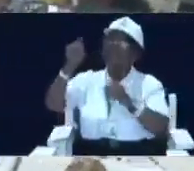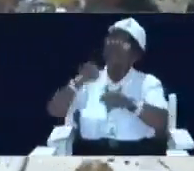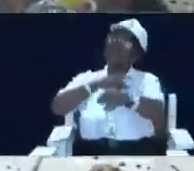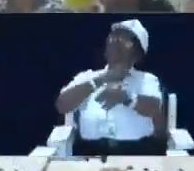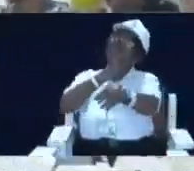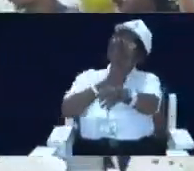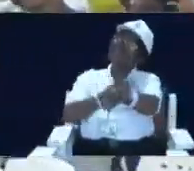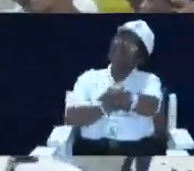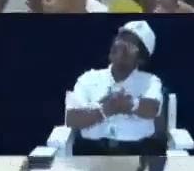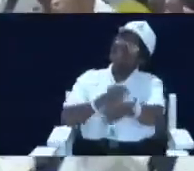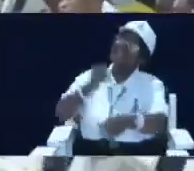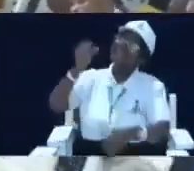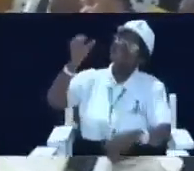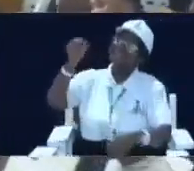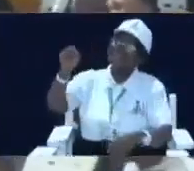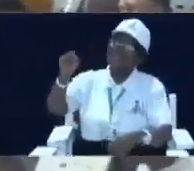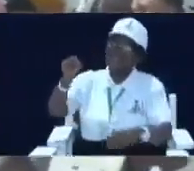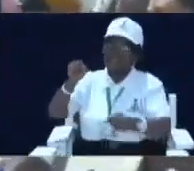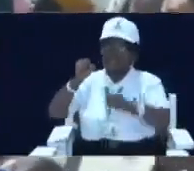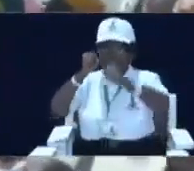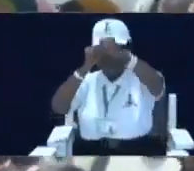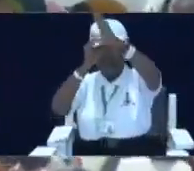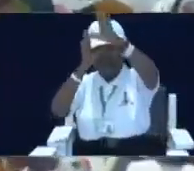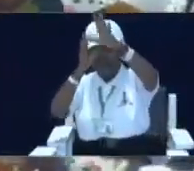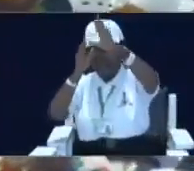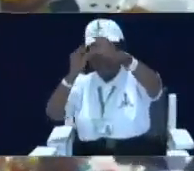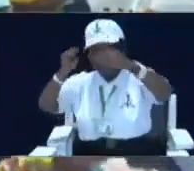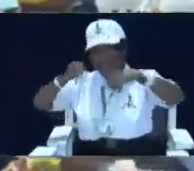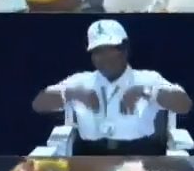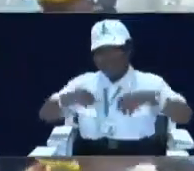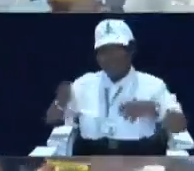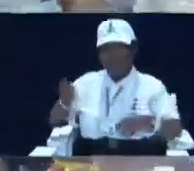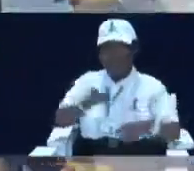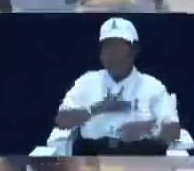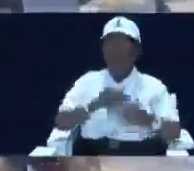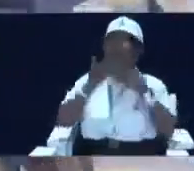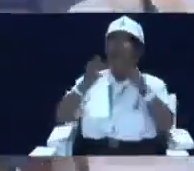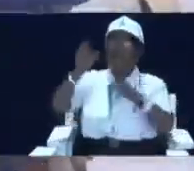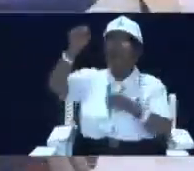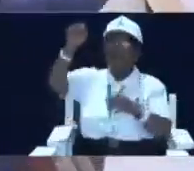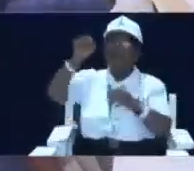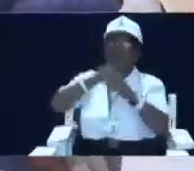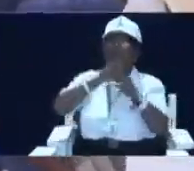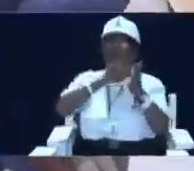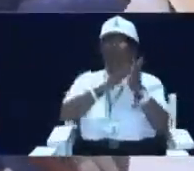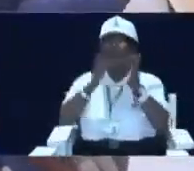pregnancies. Father, accept our thanks in Jesus' name.